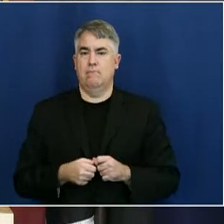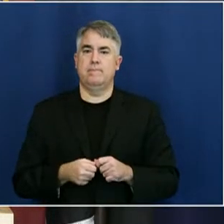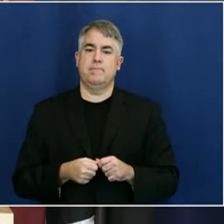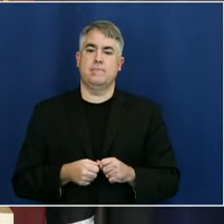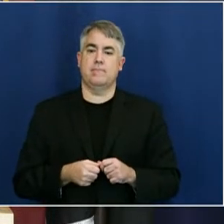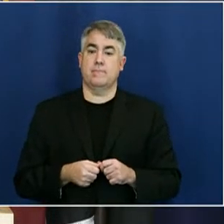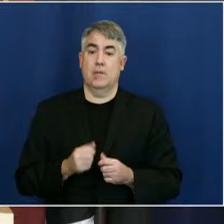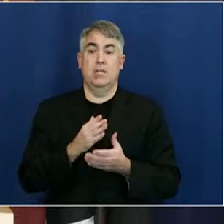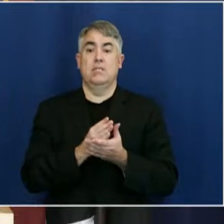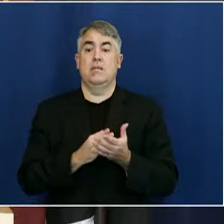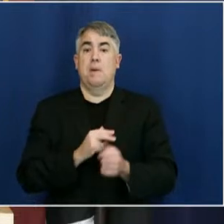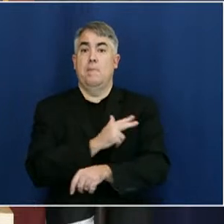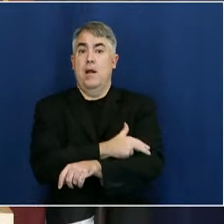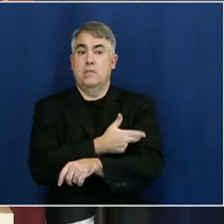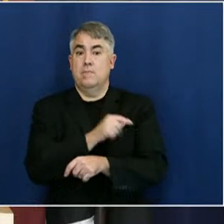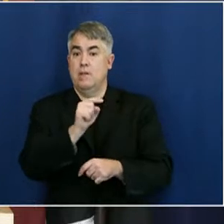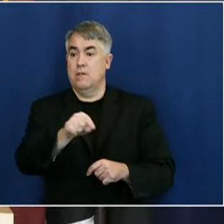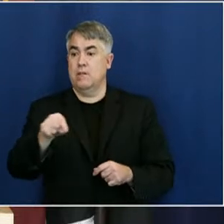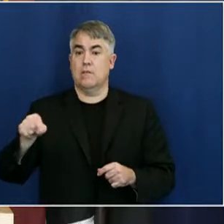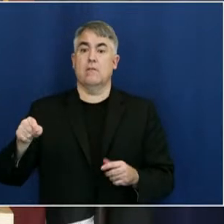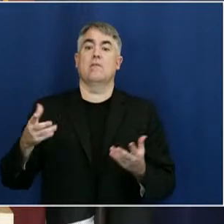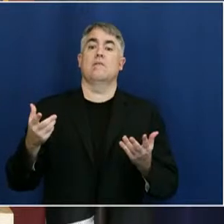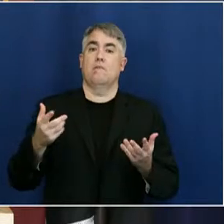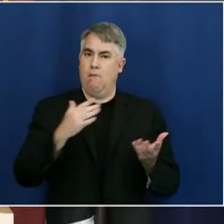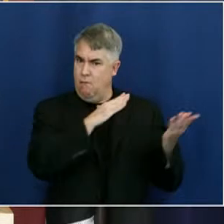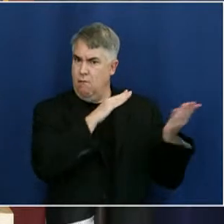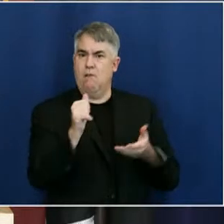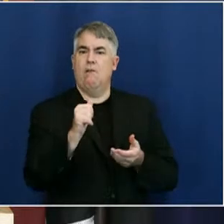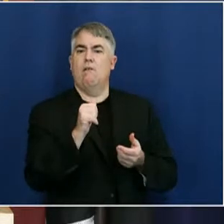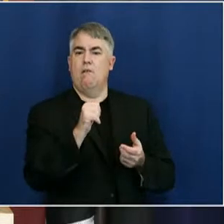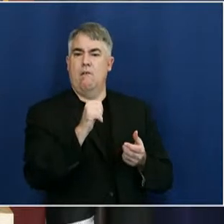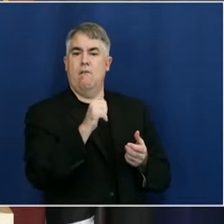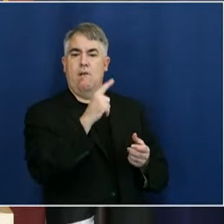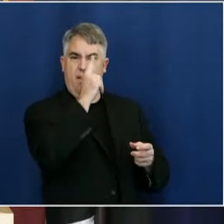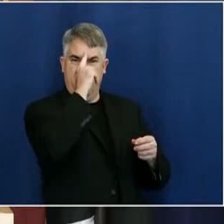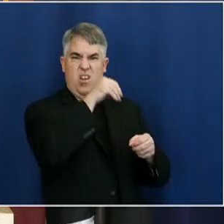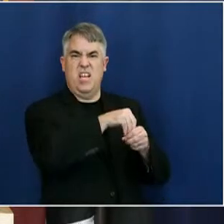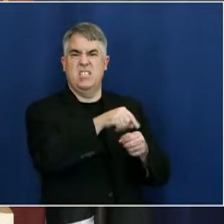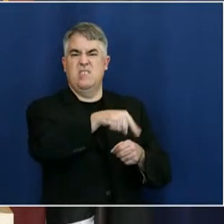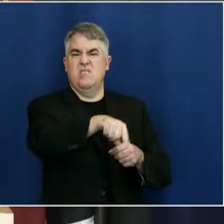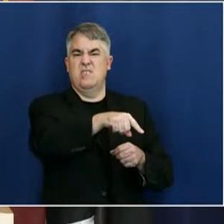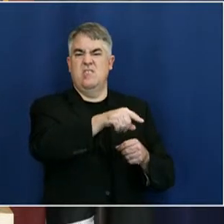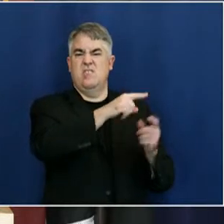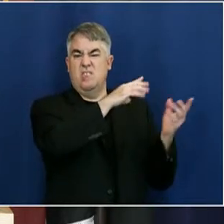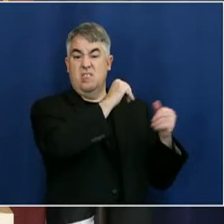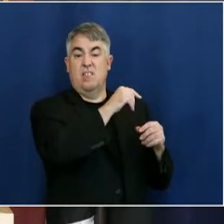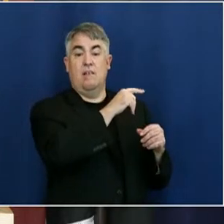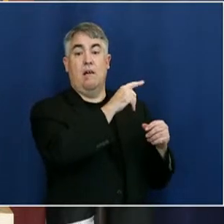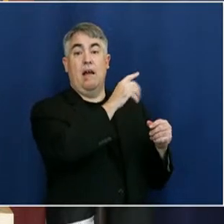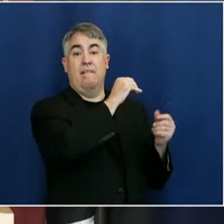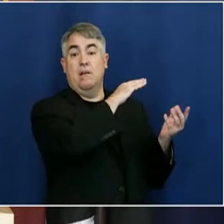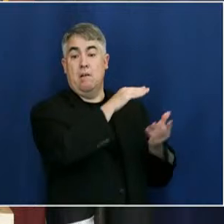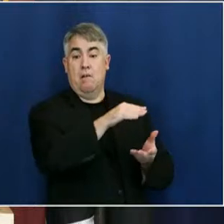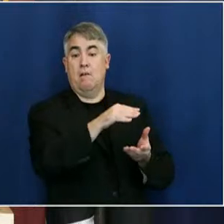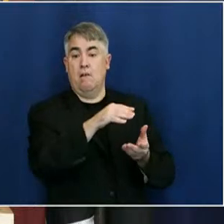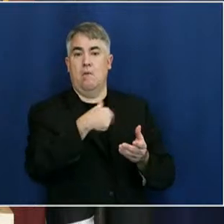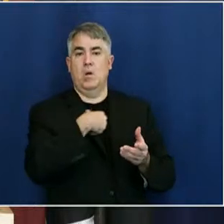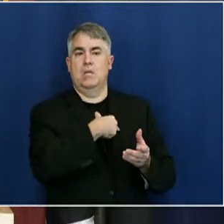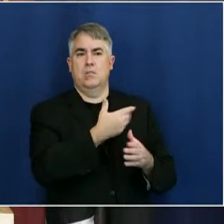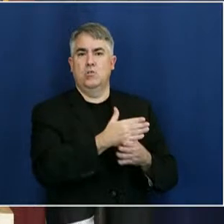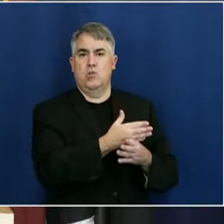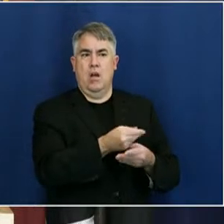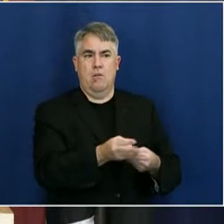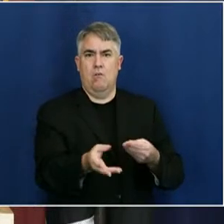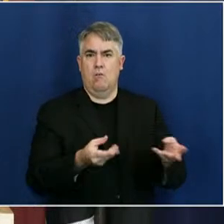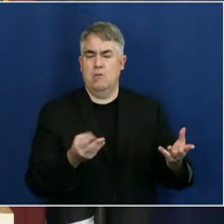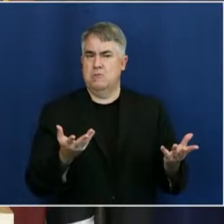own dosages for their internal use, and then we supply dosages when they're staffing a pod. But they've been very flexible and very willing